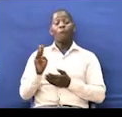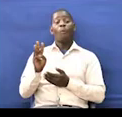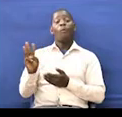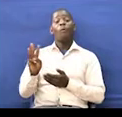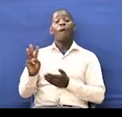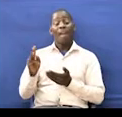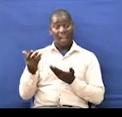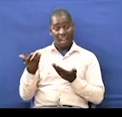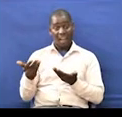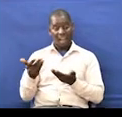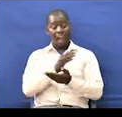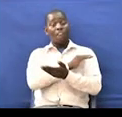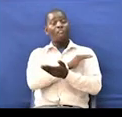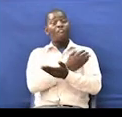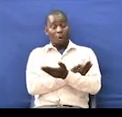force acts